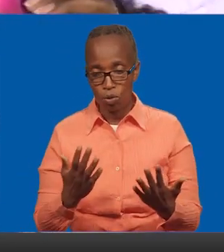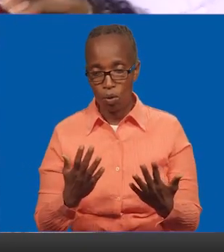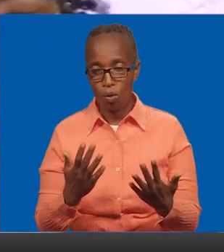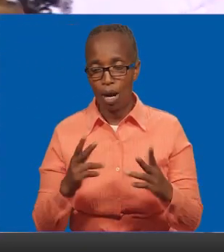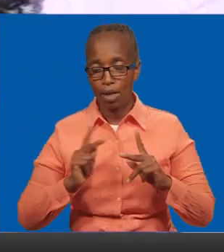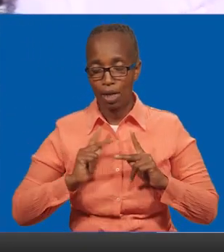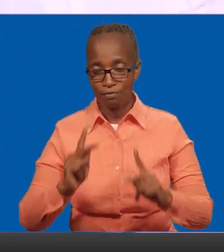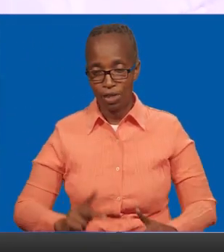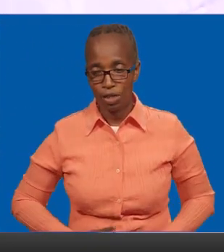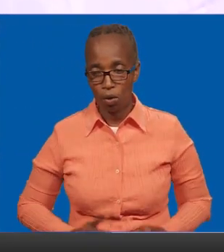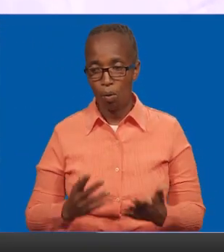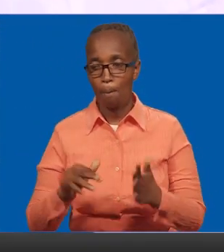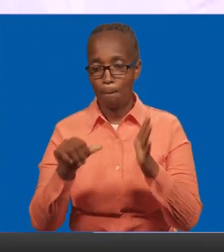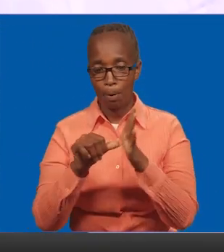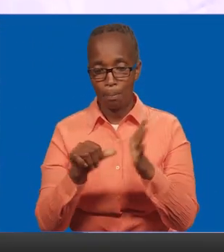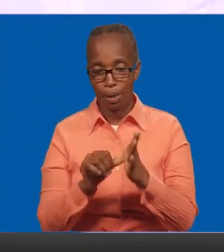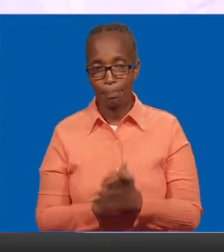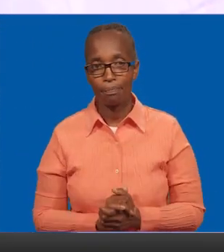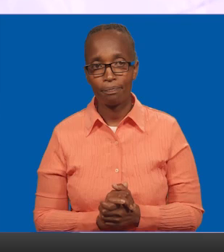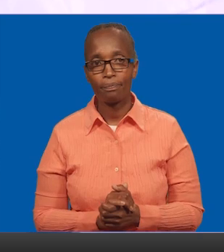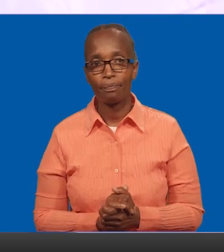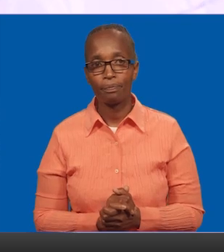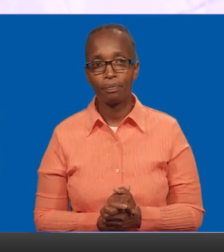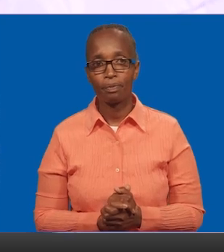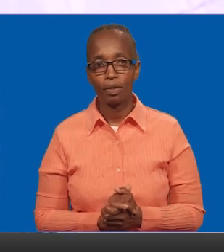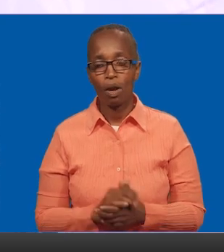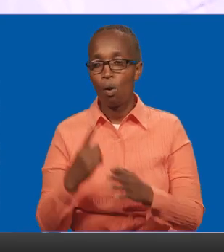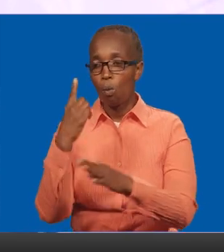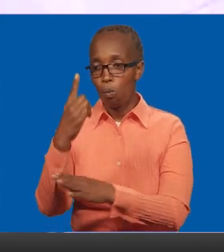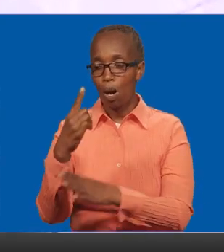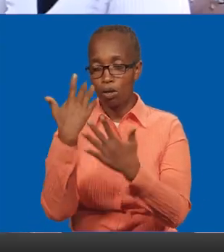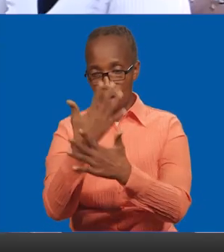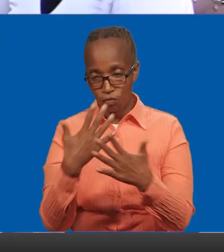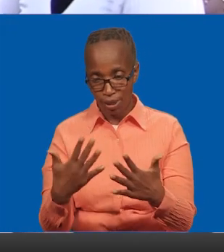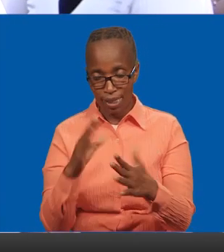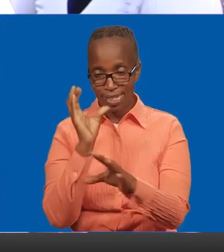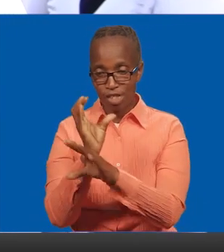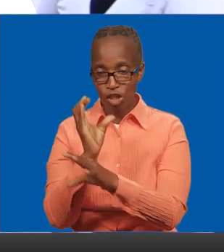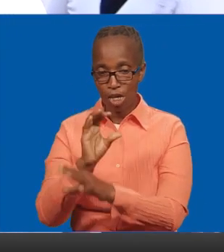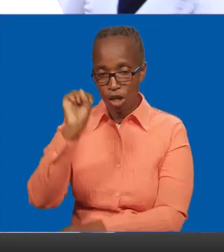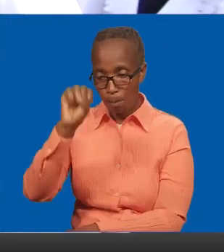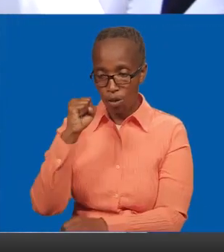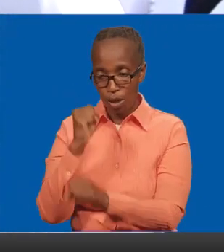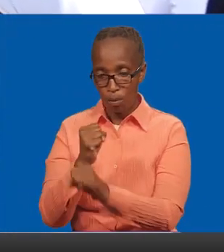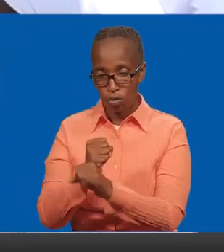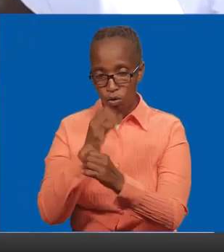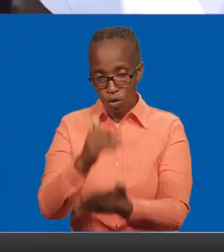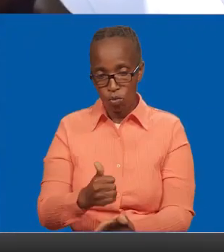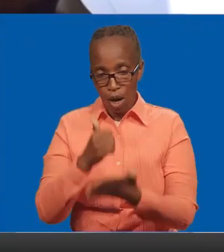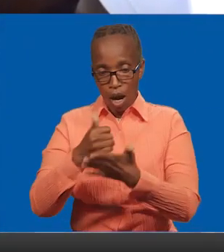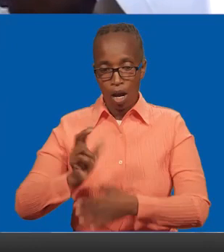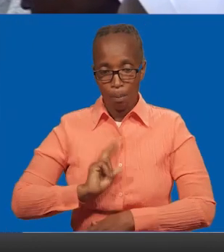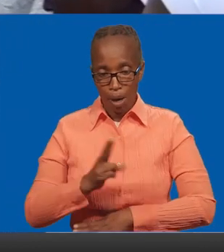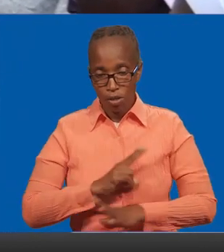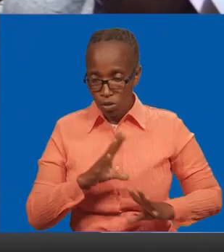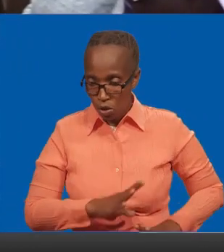of emotional abuse, in terms of physical abuse. One of the things that churches